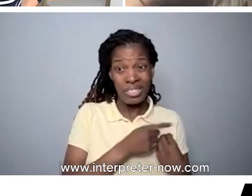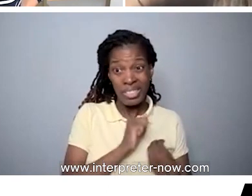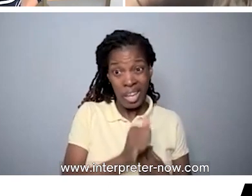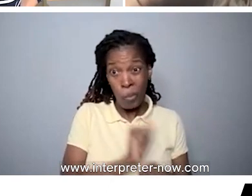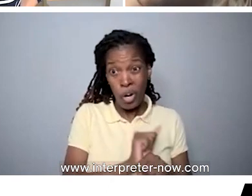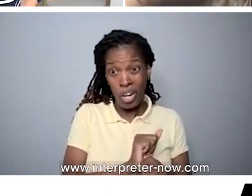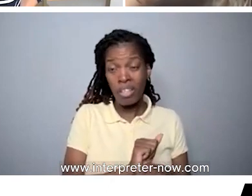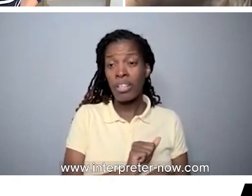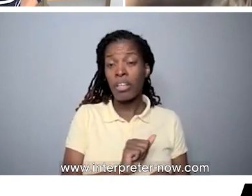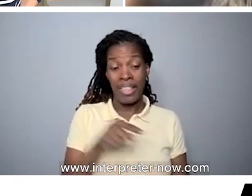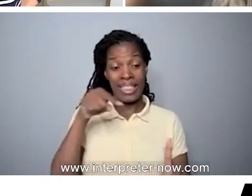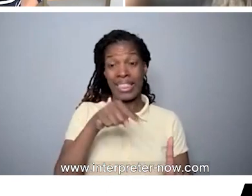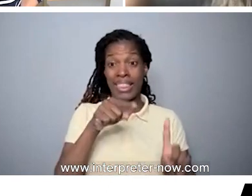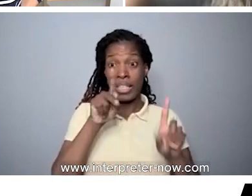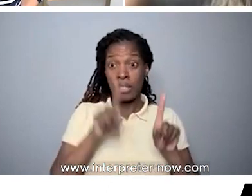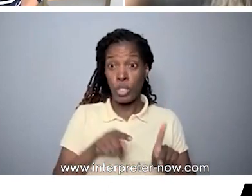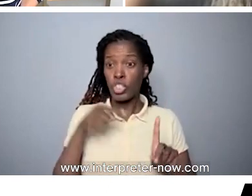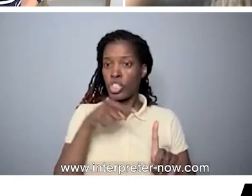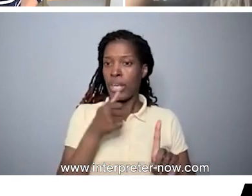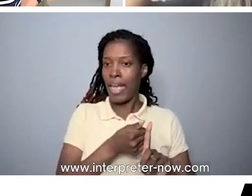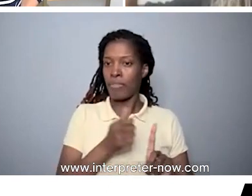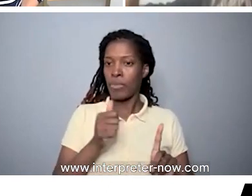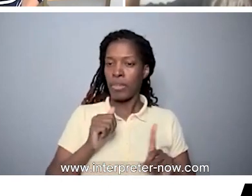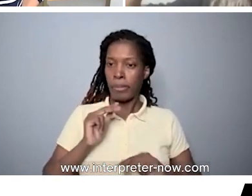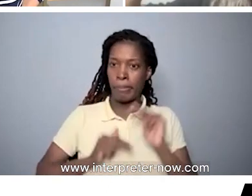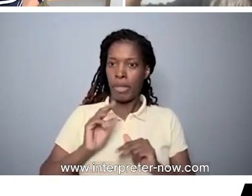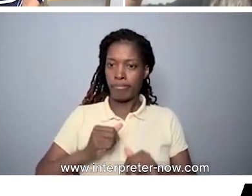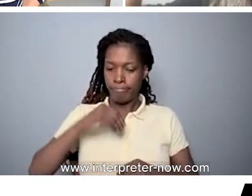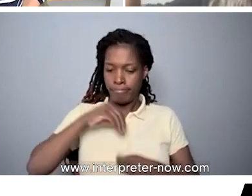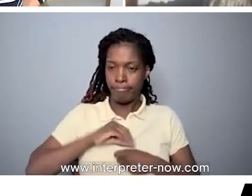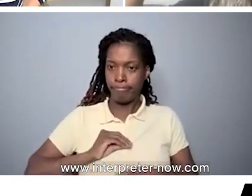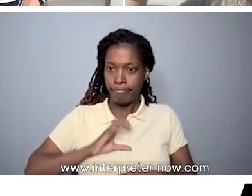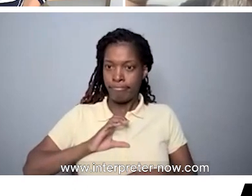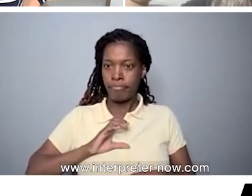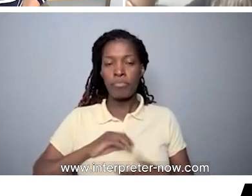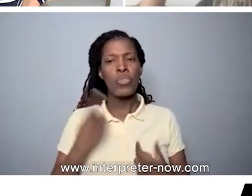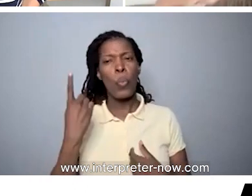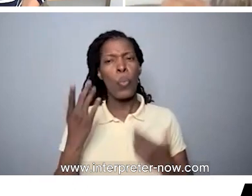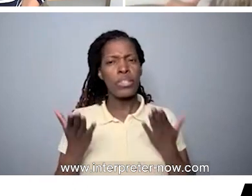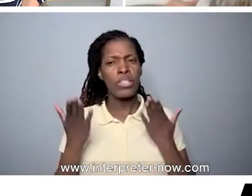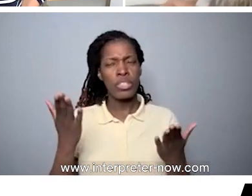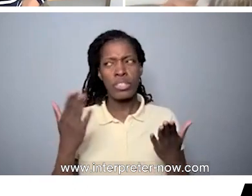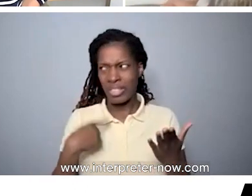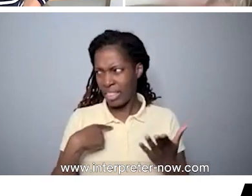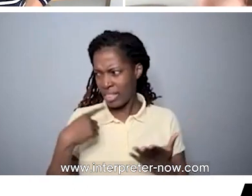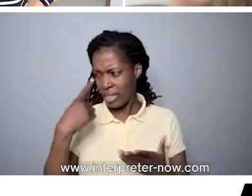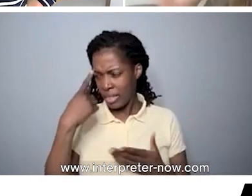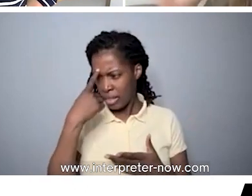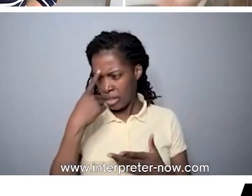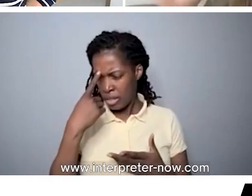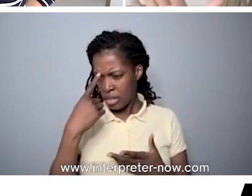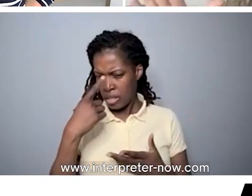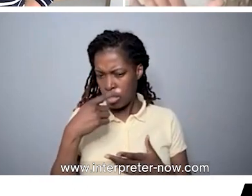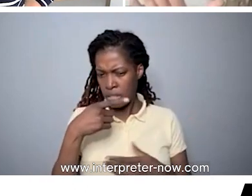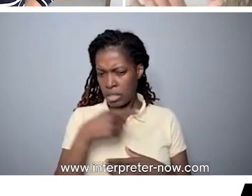of the suggestions I think that came out of that was the idea of on a weekly basis, keep track of your own accomplishments. You don't got to